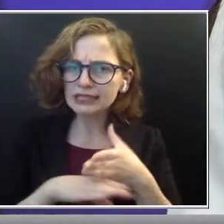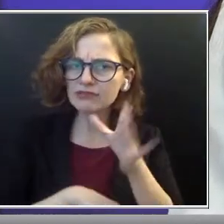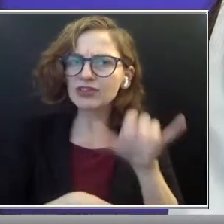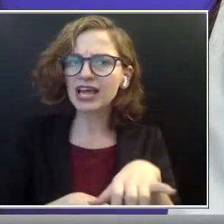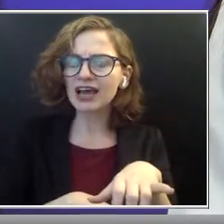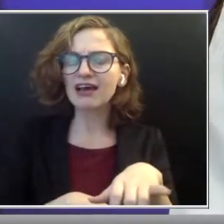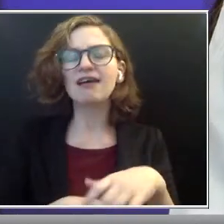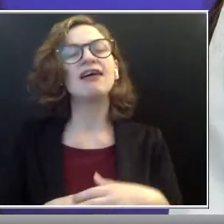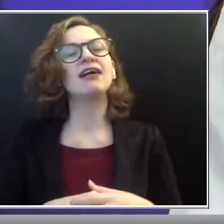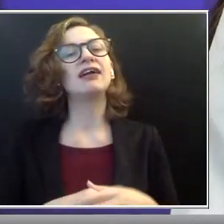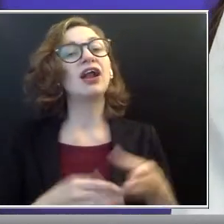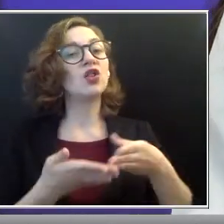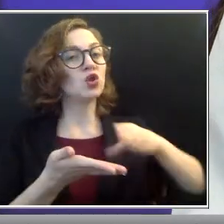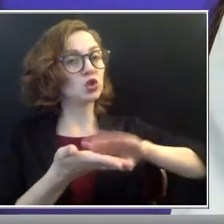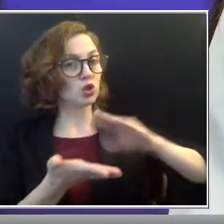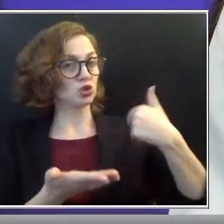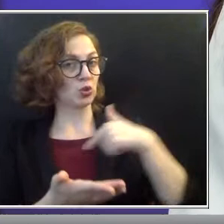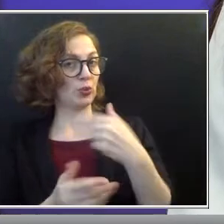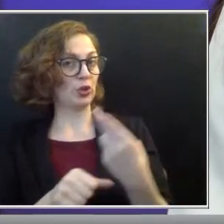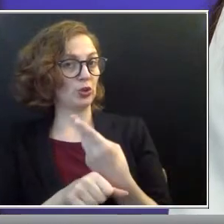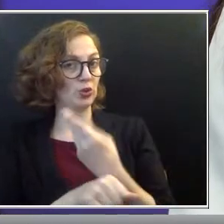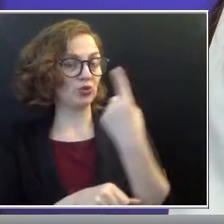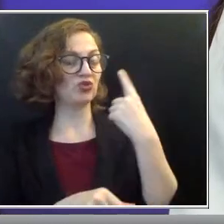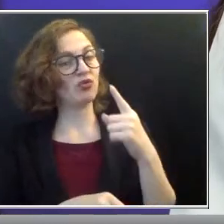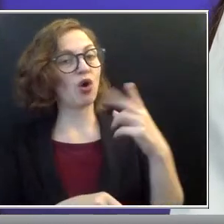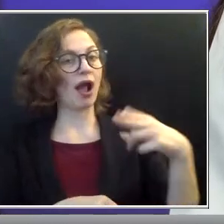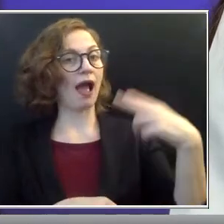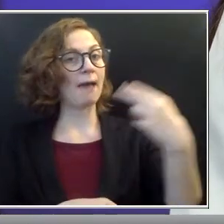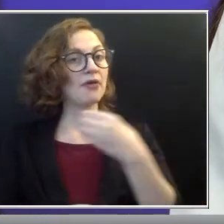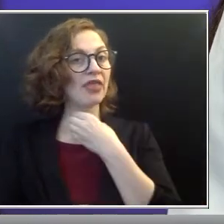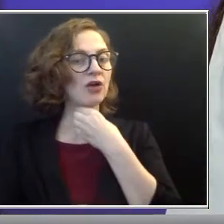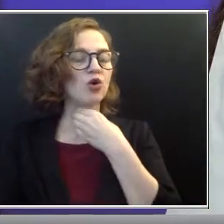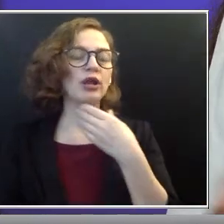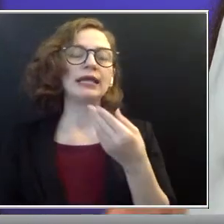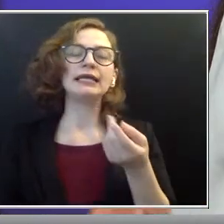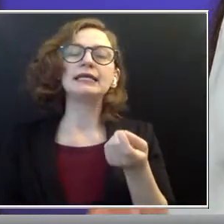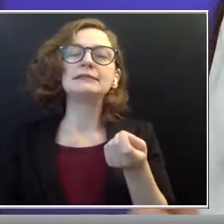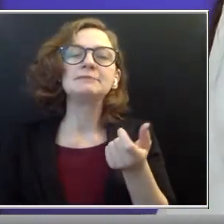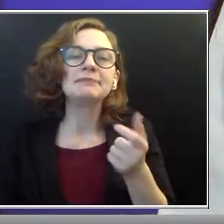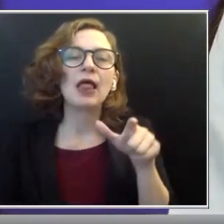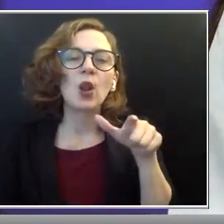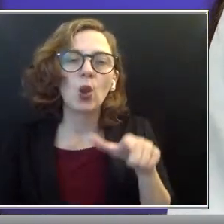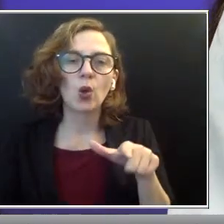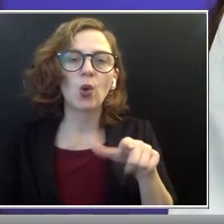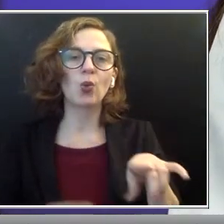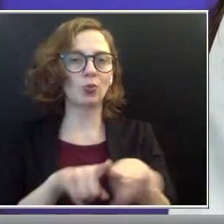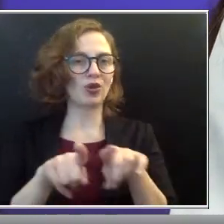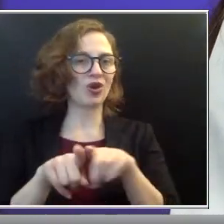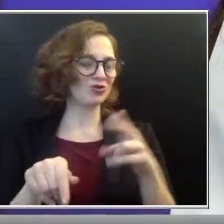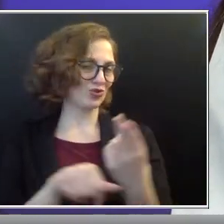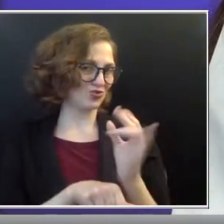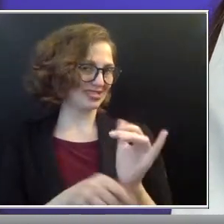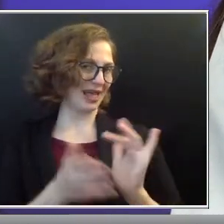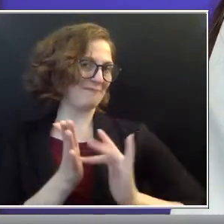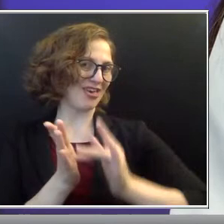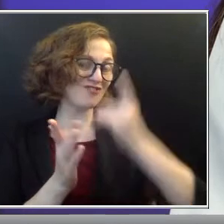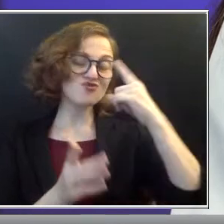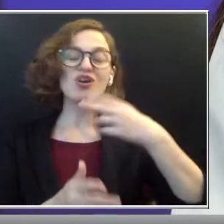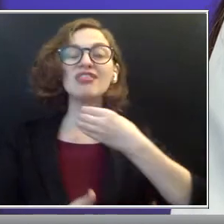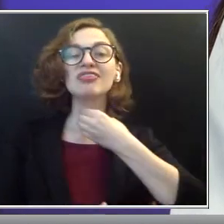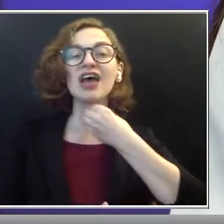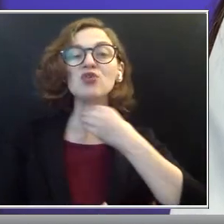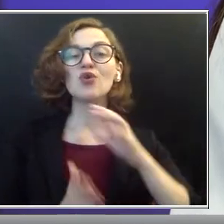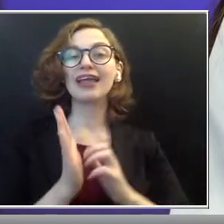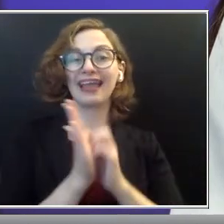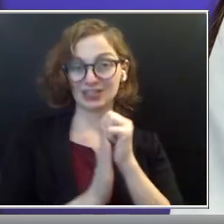treatment of hyperthyroidism is very low. We also use this pill in thyroid cancer at much higher doses. Okay. So I probably would offer